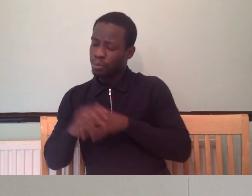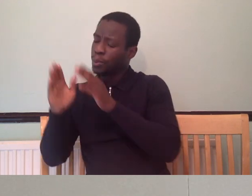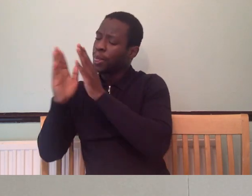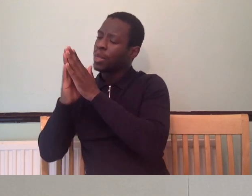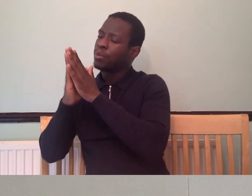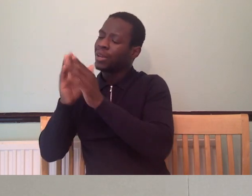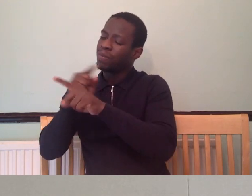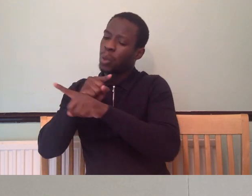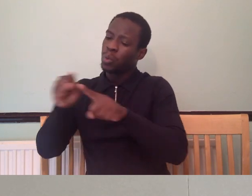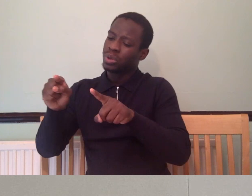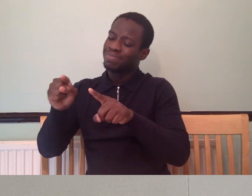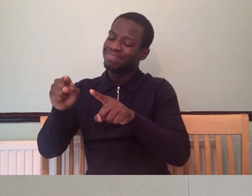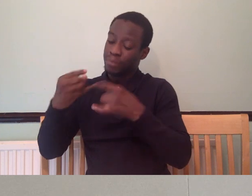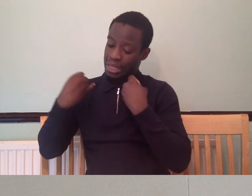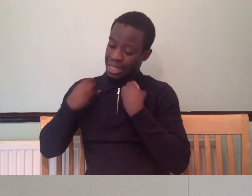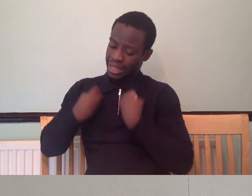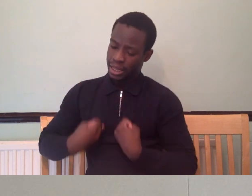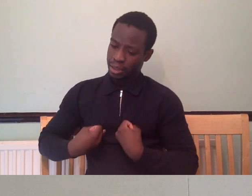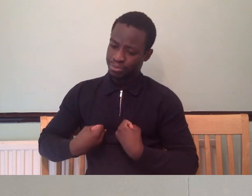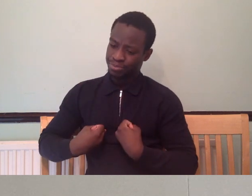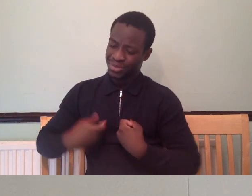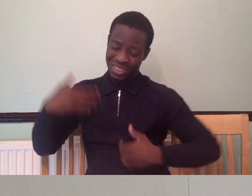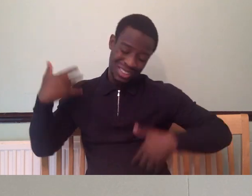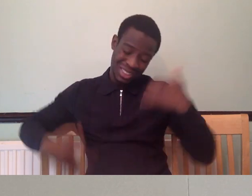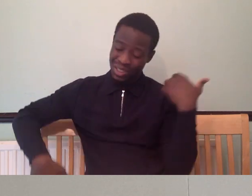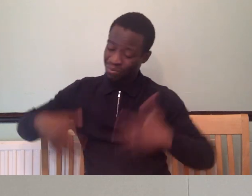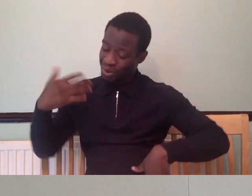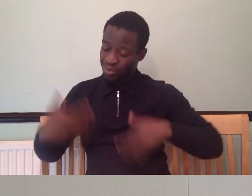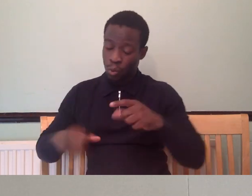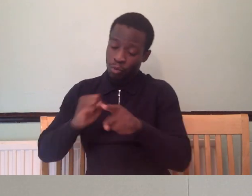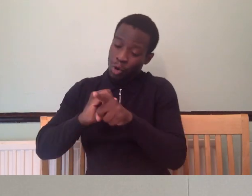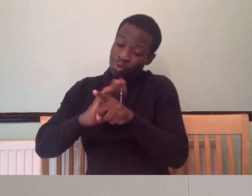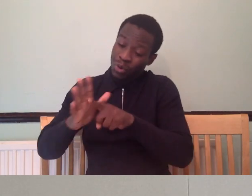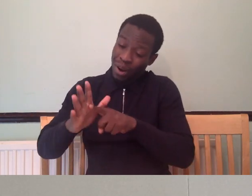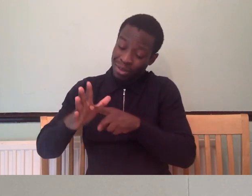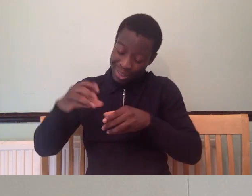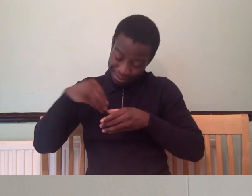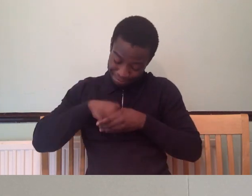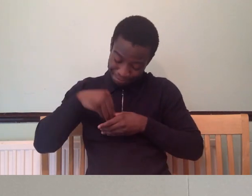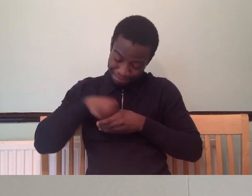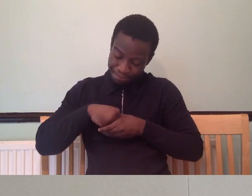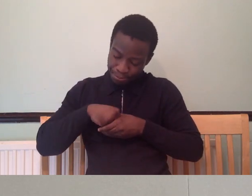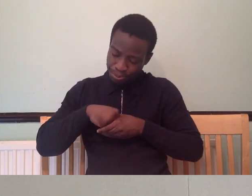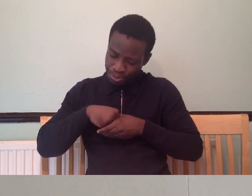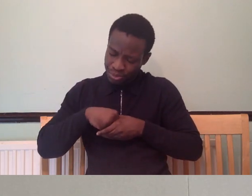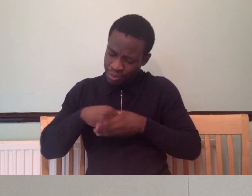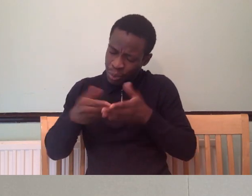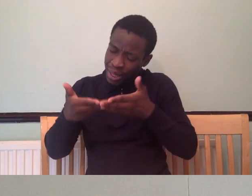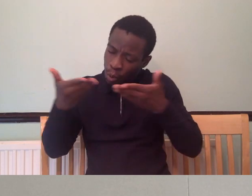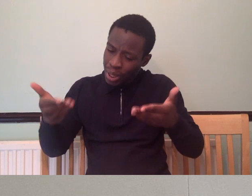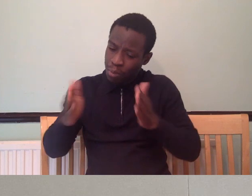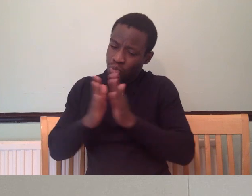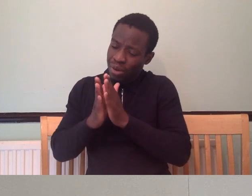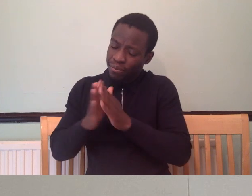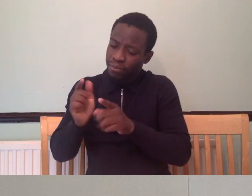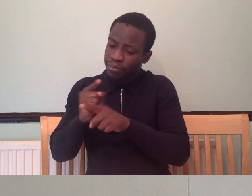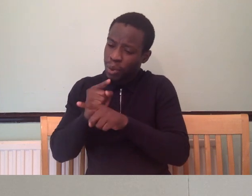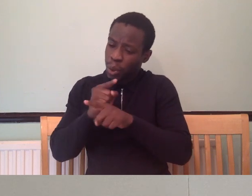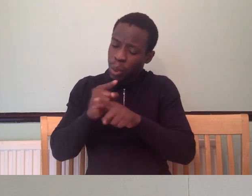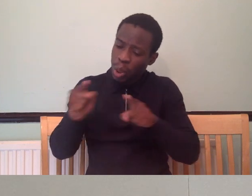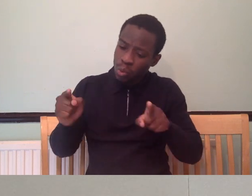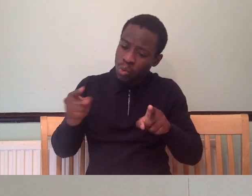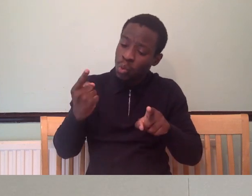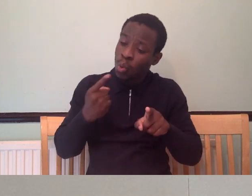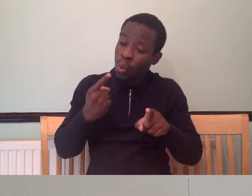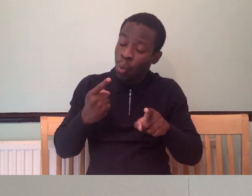ill and are suffering with this COVID virus again. We pray equally for those who are